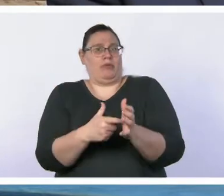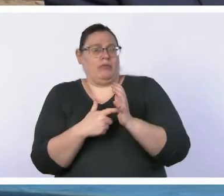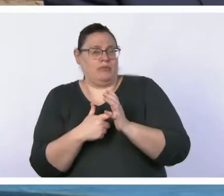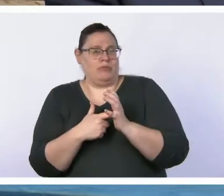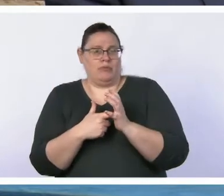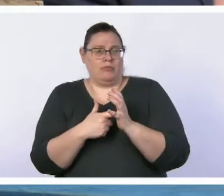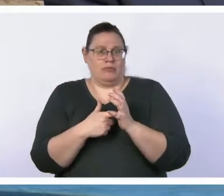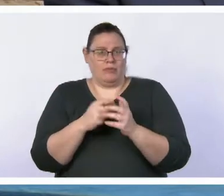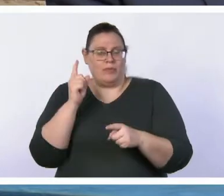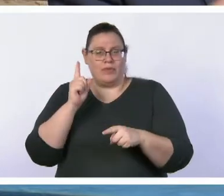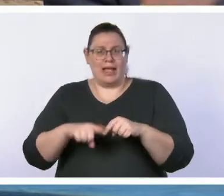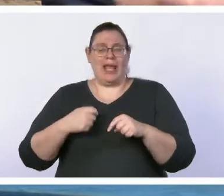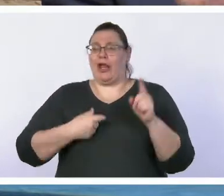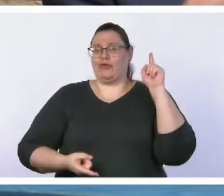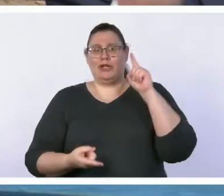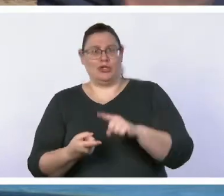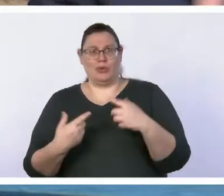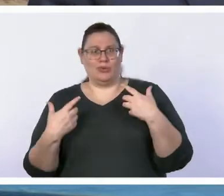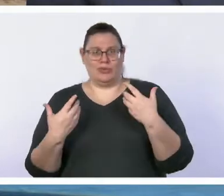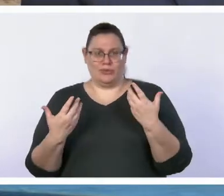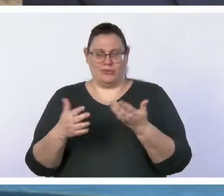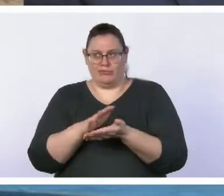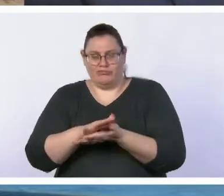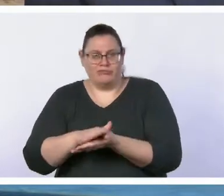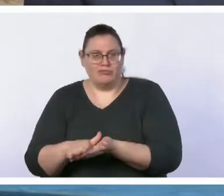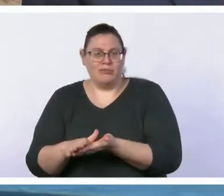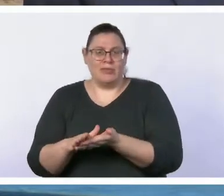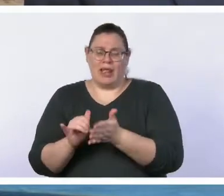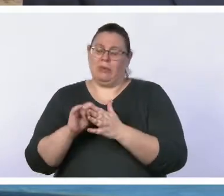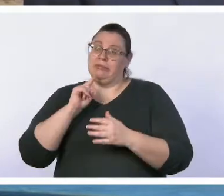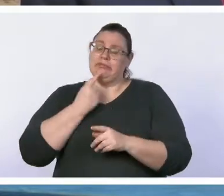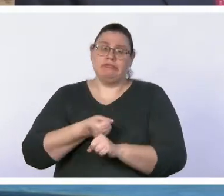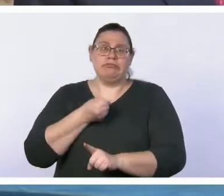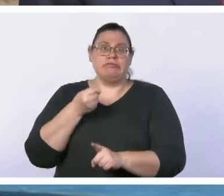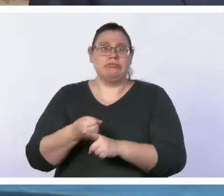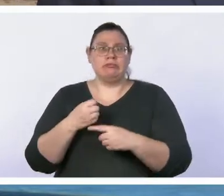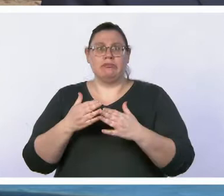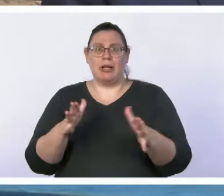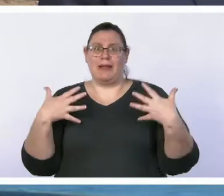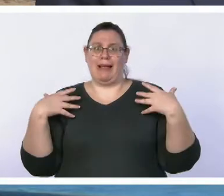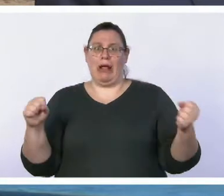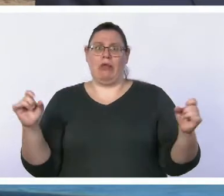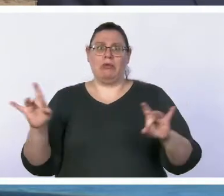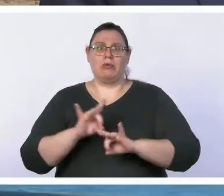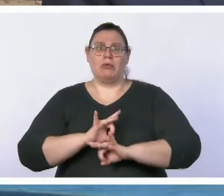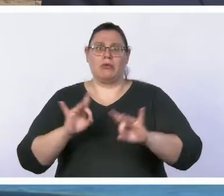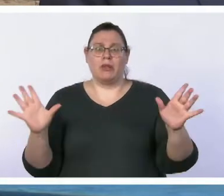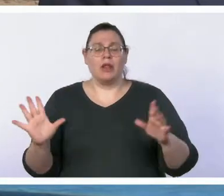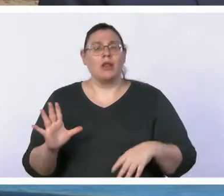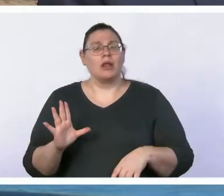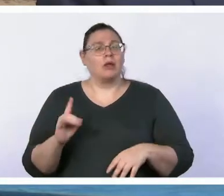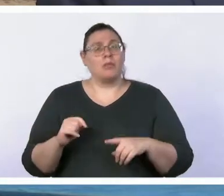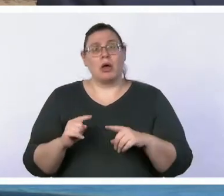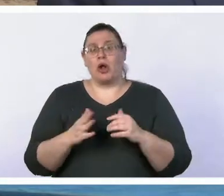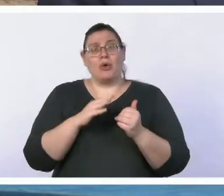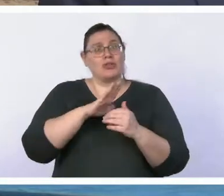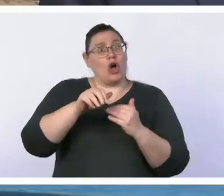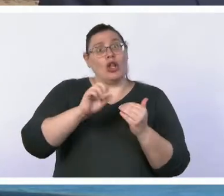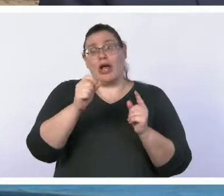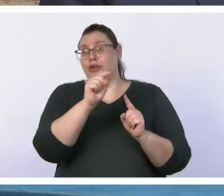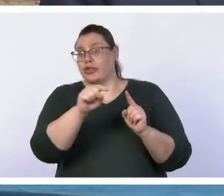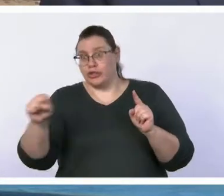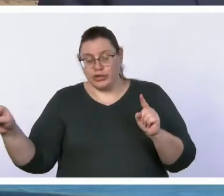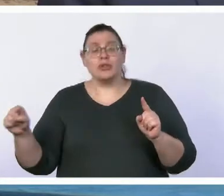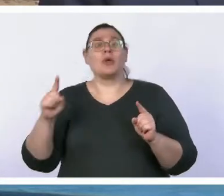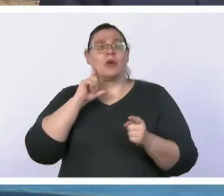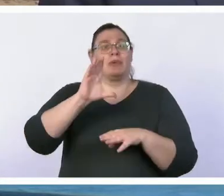they can't have a reduction, or else there will be a significant public health crisis. But in just about every other area, there's going to be